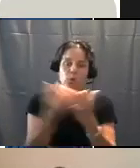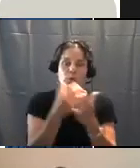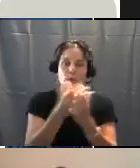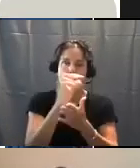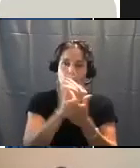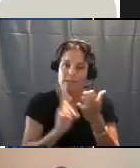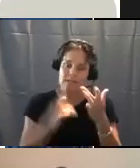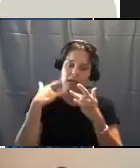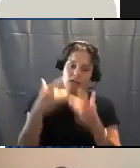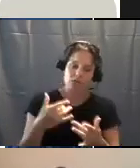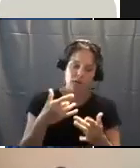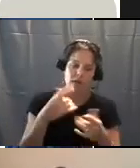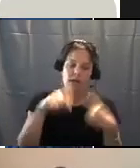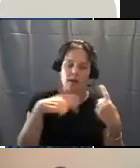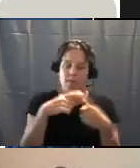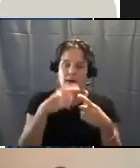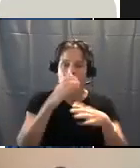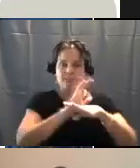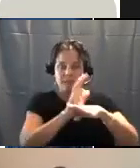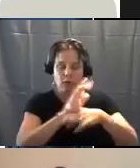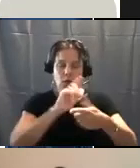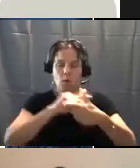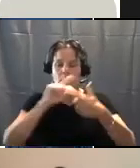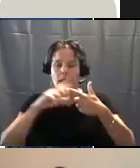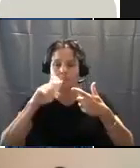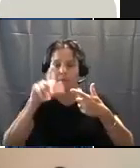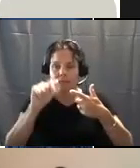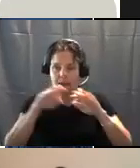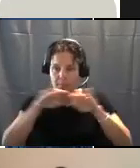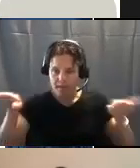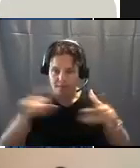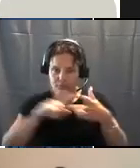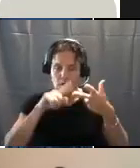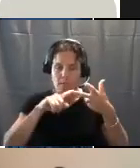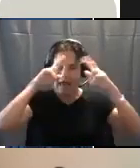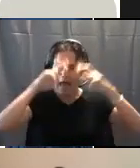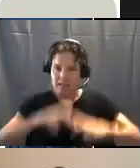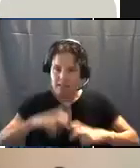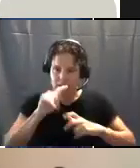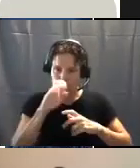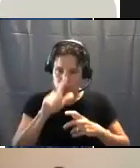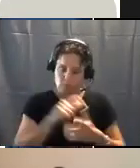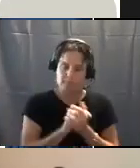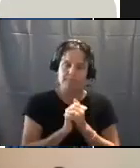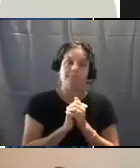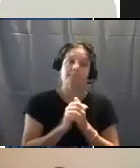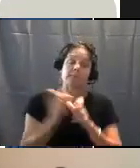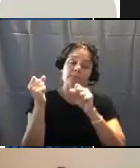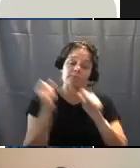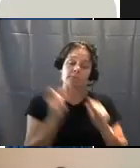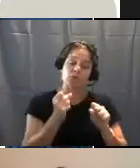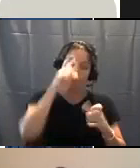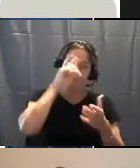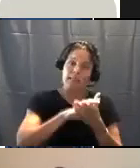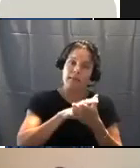media platforms, and people analytics tools. A strong believer in the power of positive thinking in the